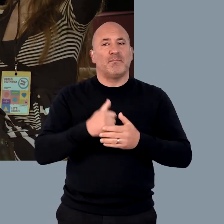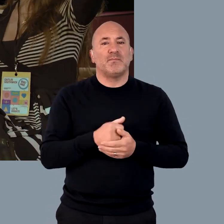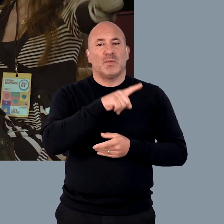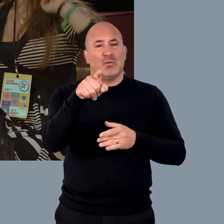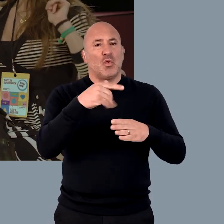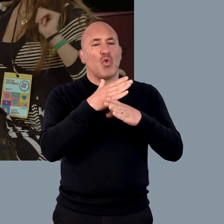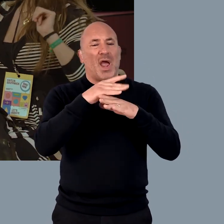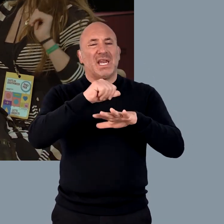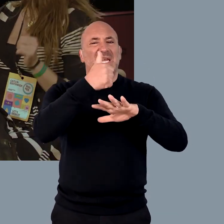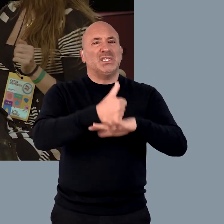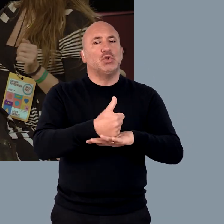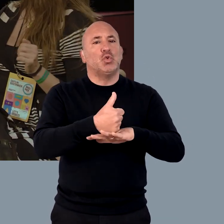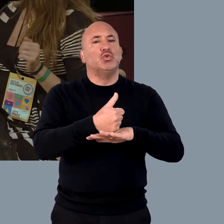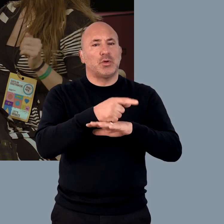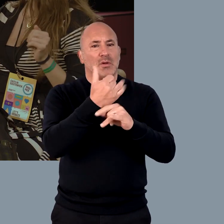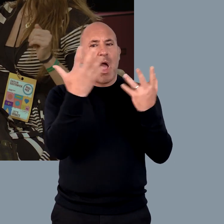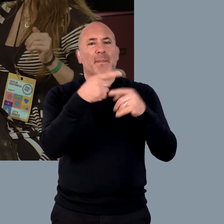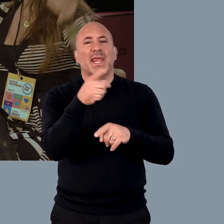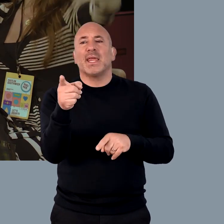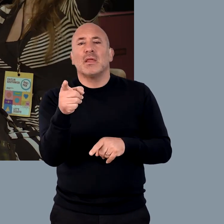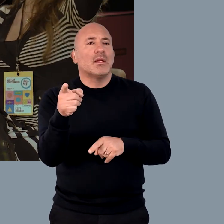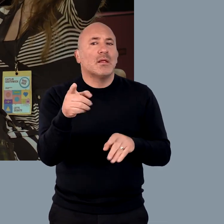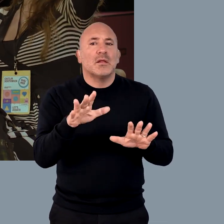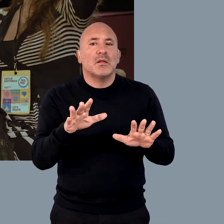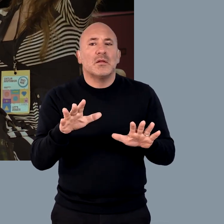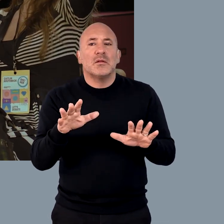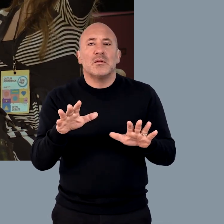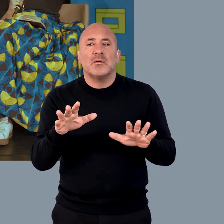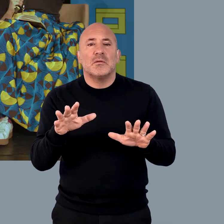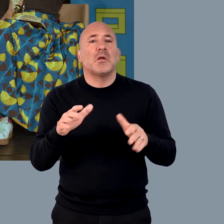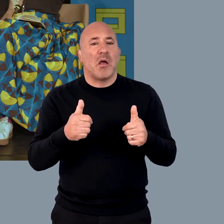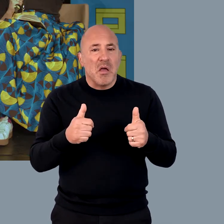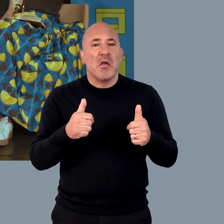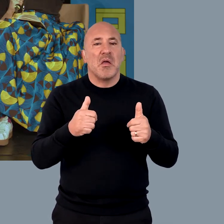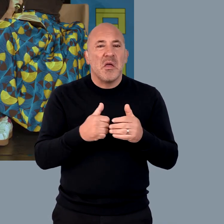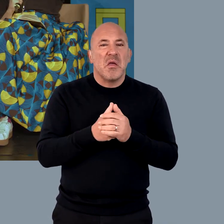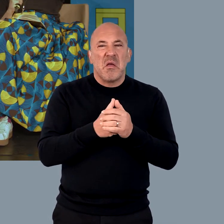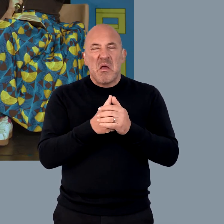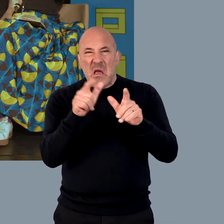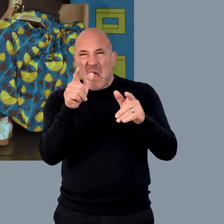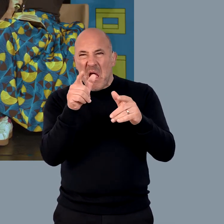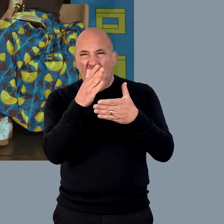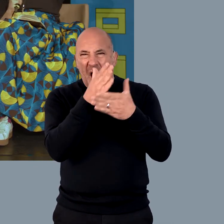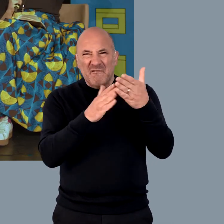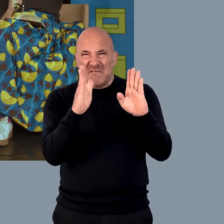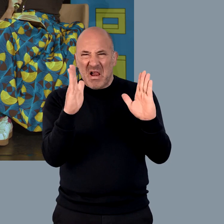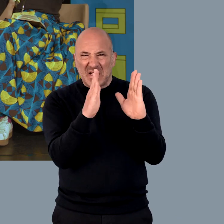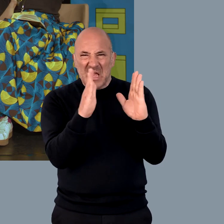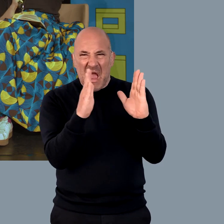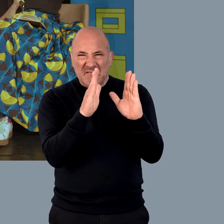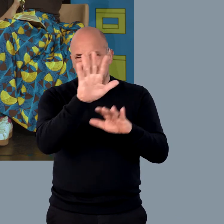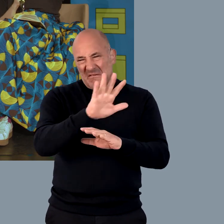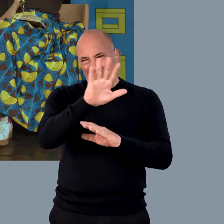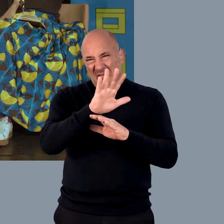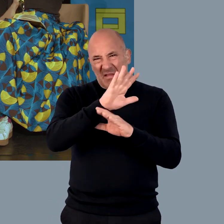of hands. How many of you work in an institution? Okay, I'd say that's a little less than half,